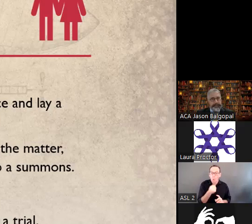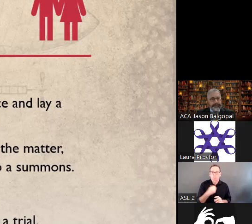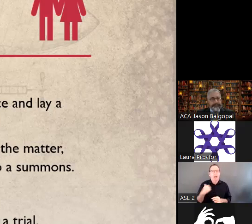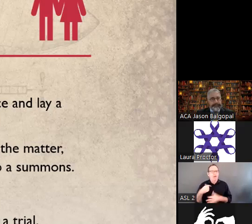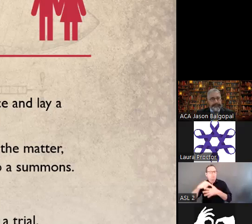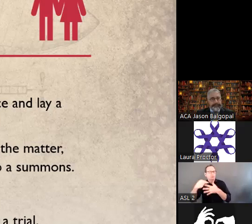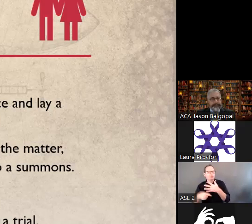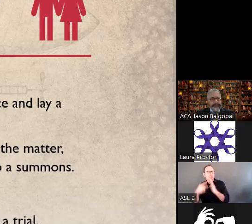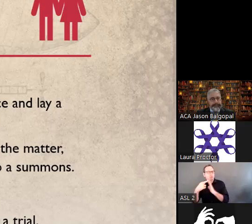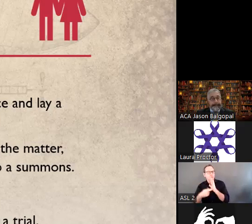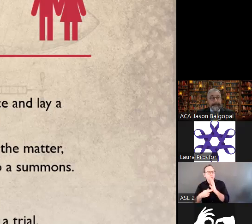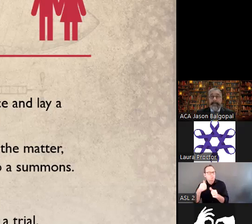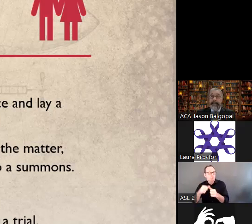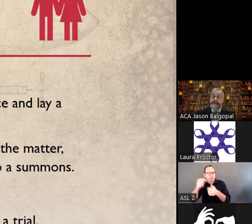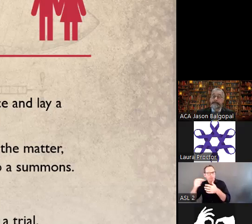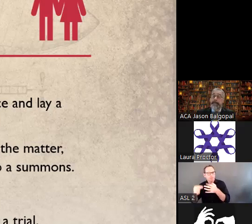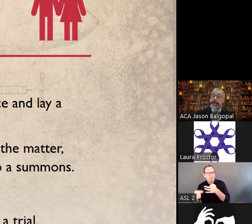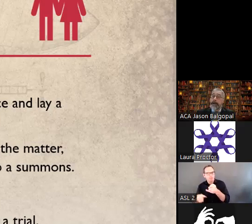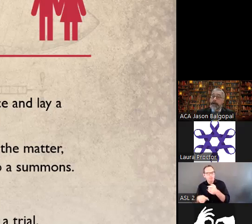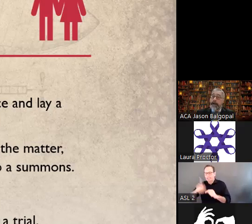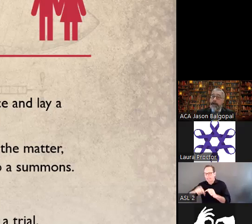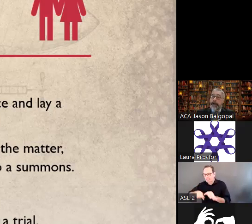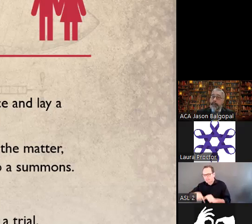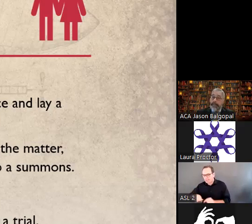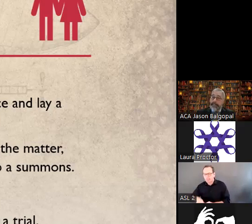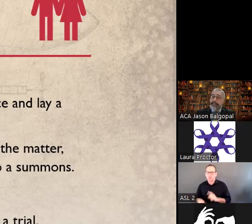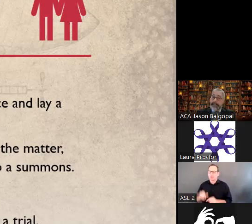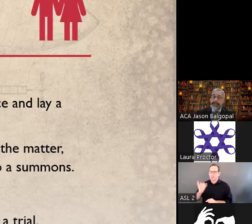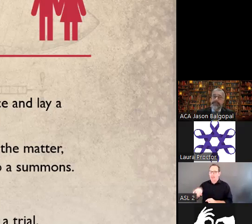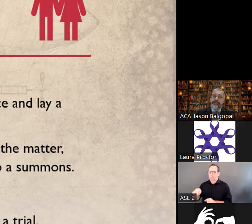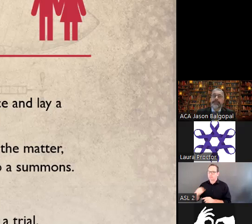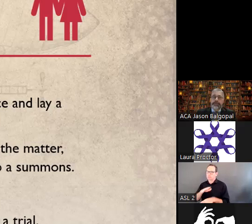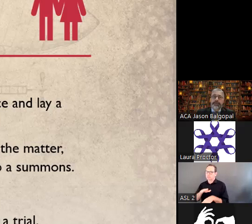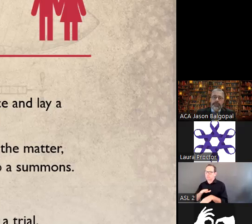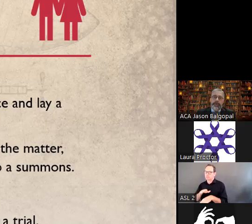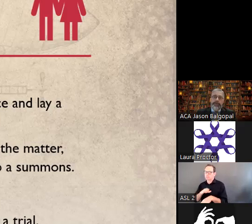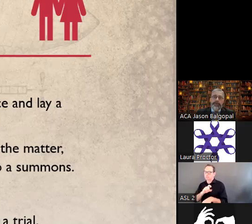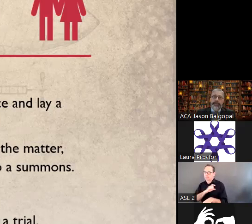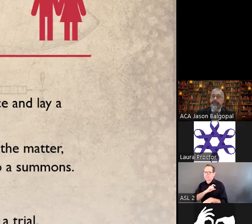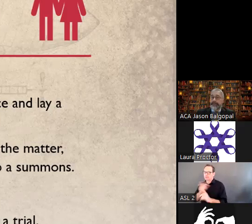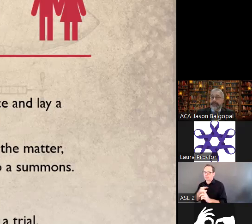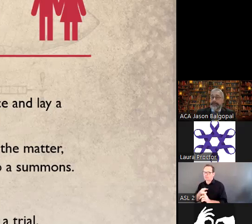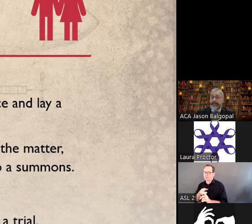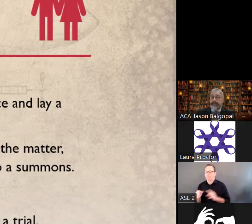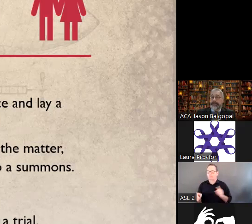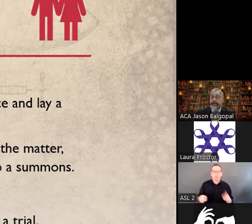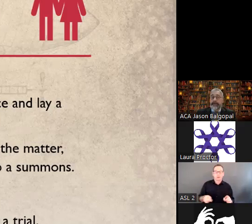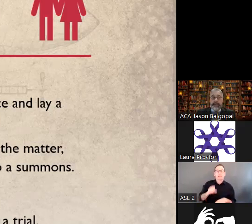of those. Again, once summons to the court, the